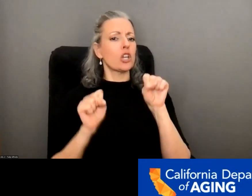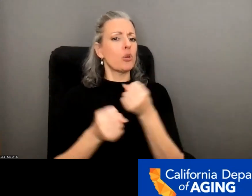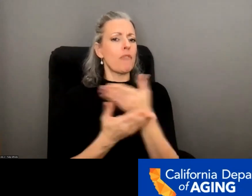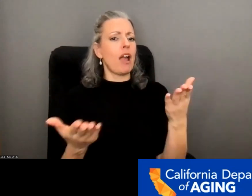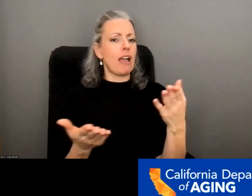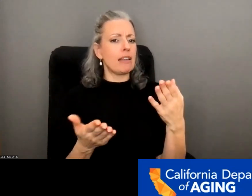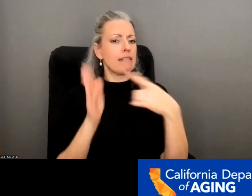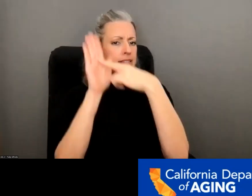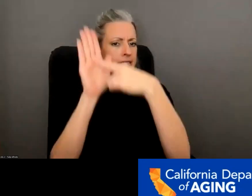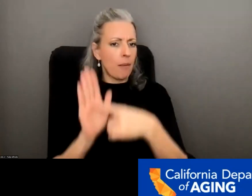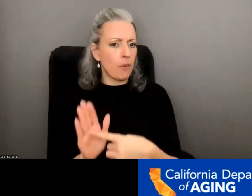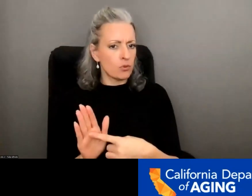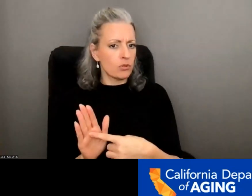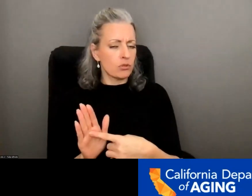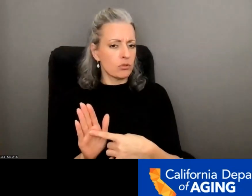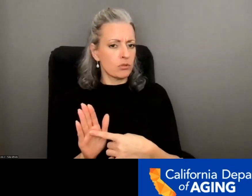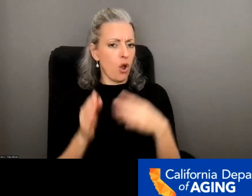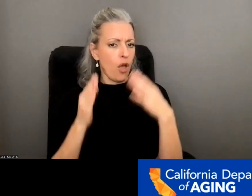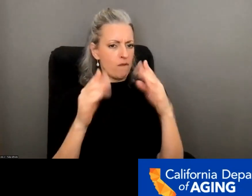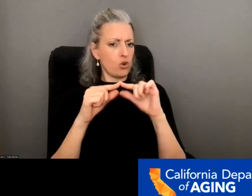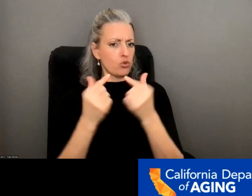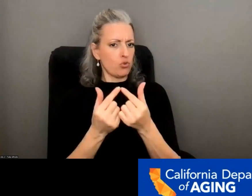examples of the focus groups that